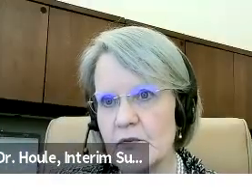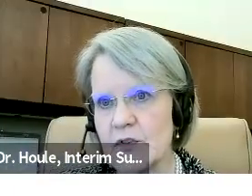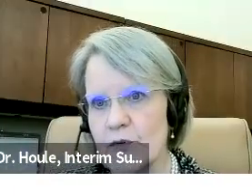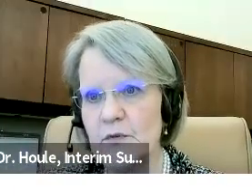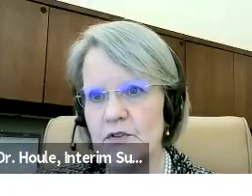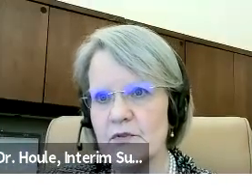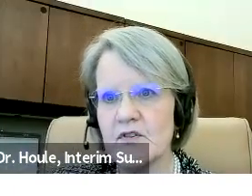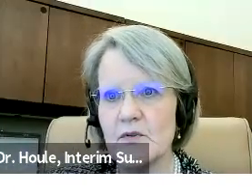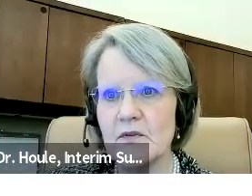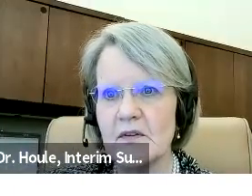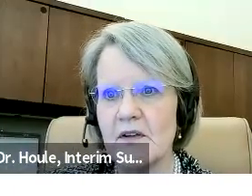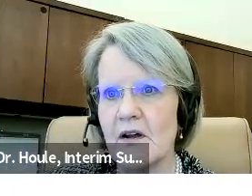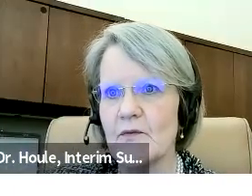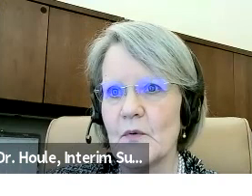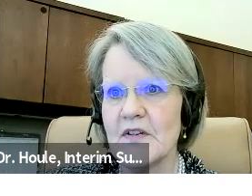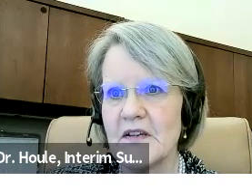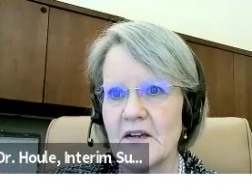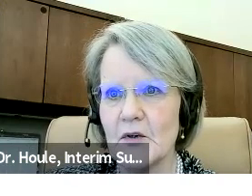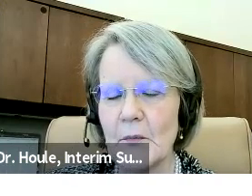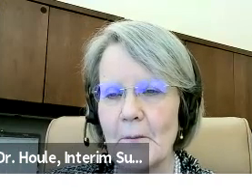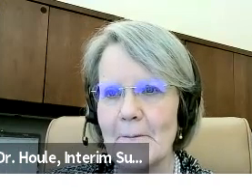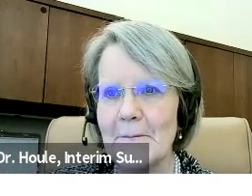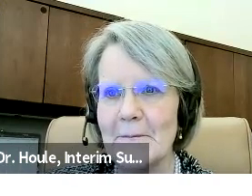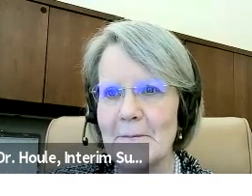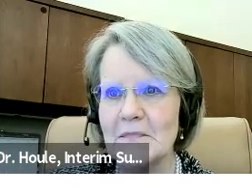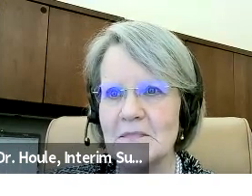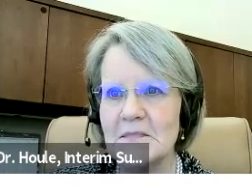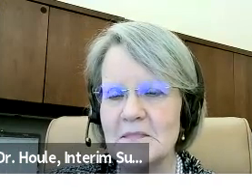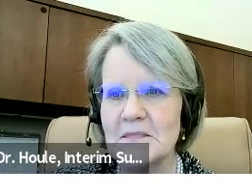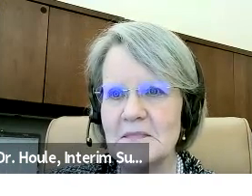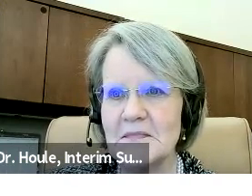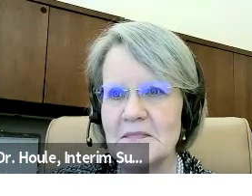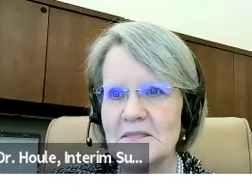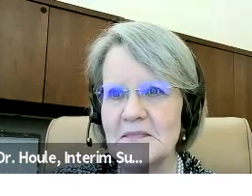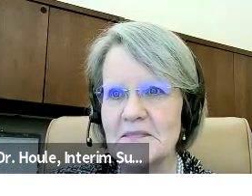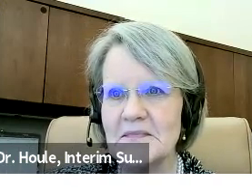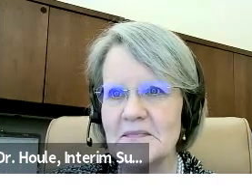Melody Goodwin, who's the principal at Newton School. If you want to say hello.